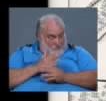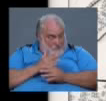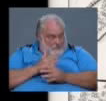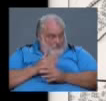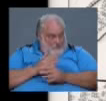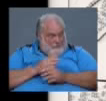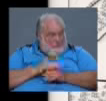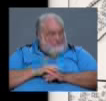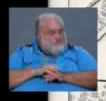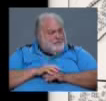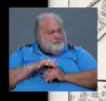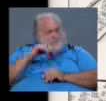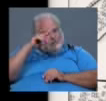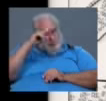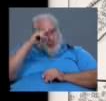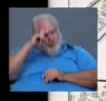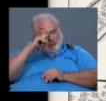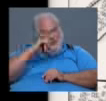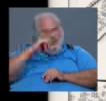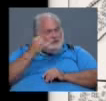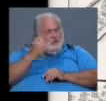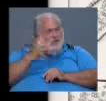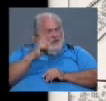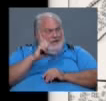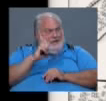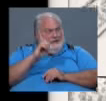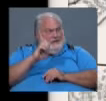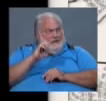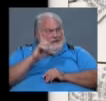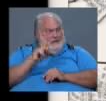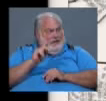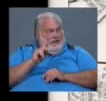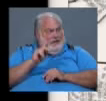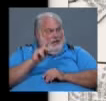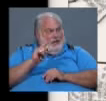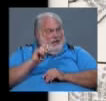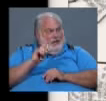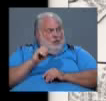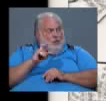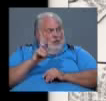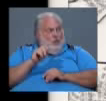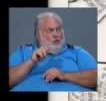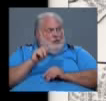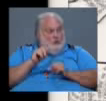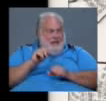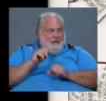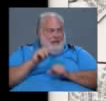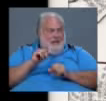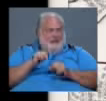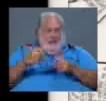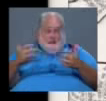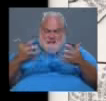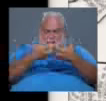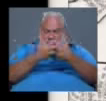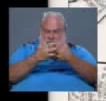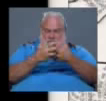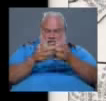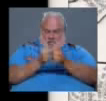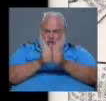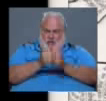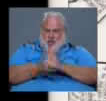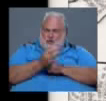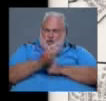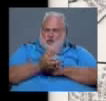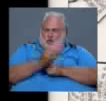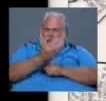But see where it says JECK Court? Yes, I see. Okay, well, those 2 red lines come together, that's right by, it looks like 2 or 3